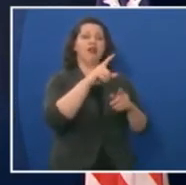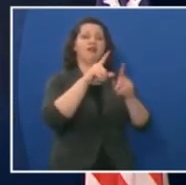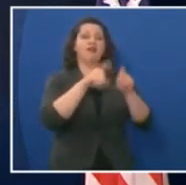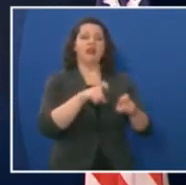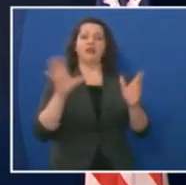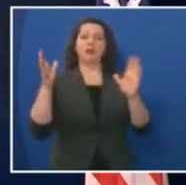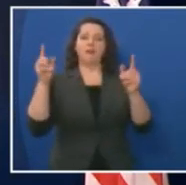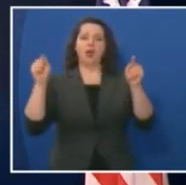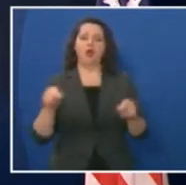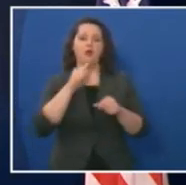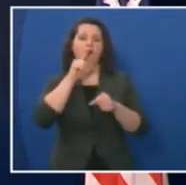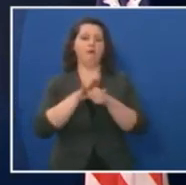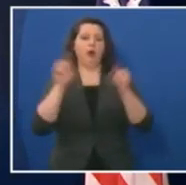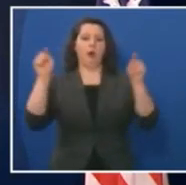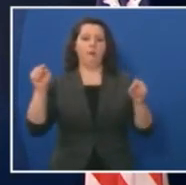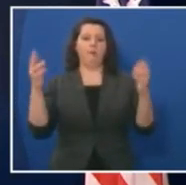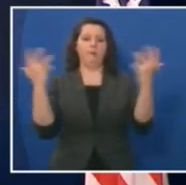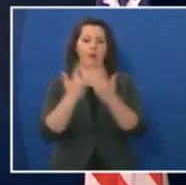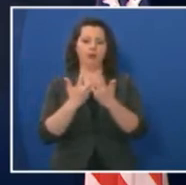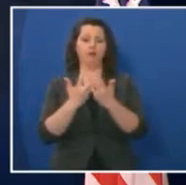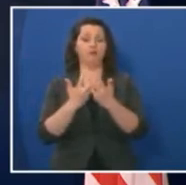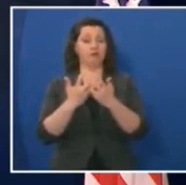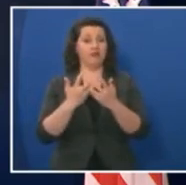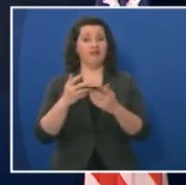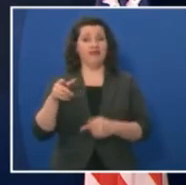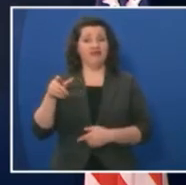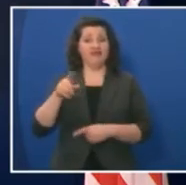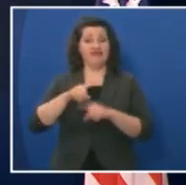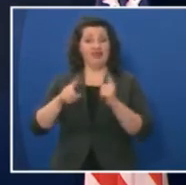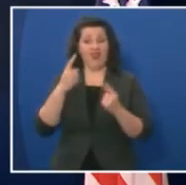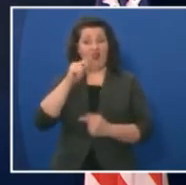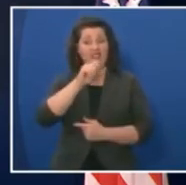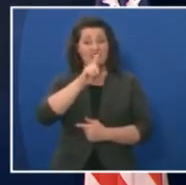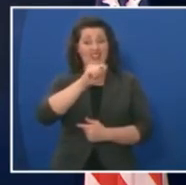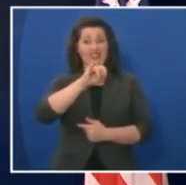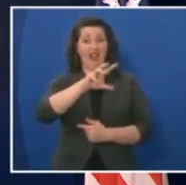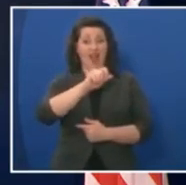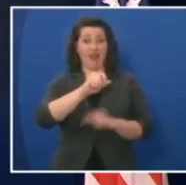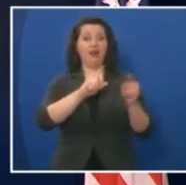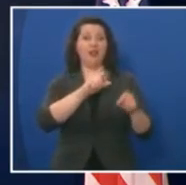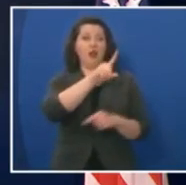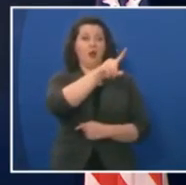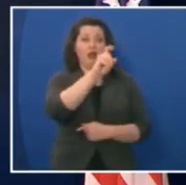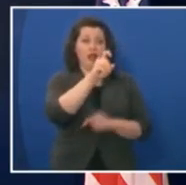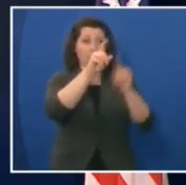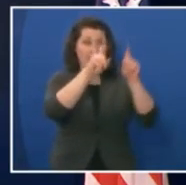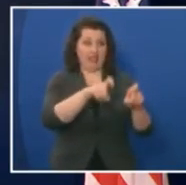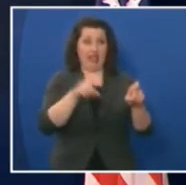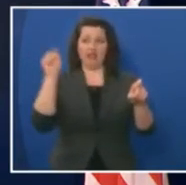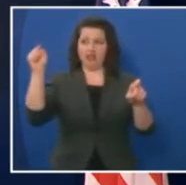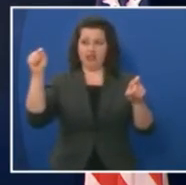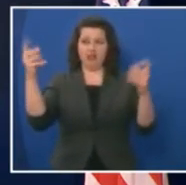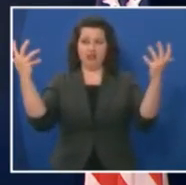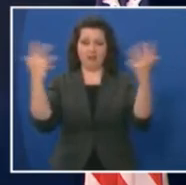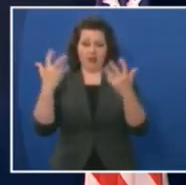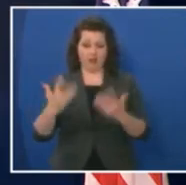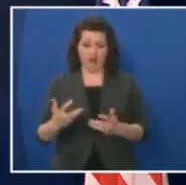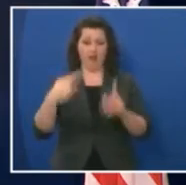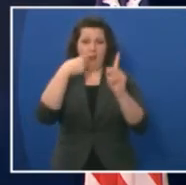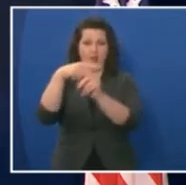CDC for the State Hygienic Lab, and they actually confirmed 100 positive tested before they completed their validation.